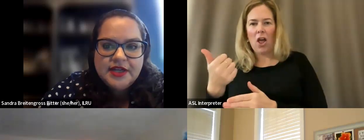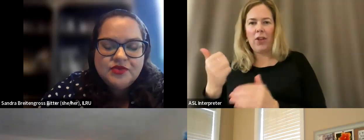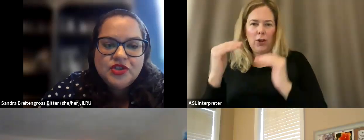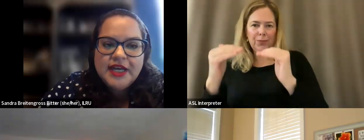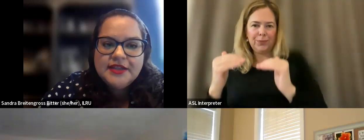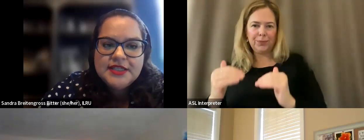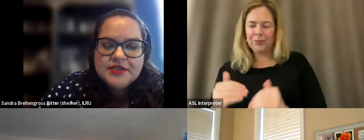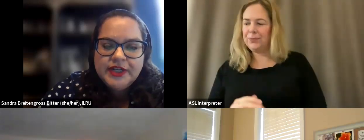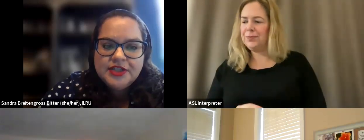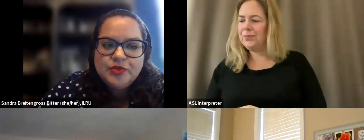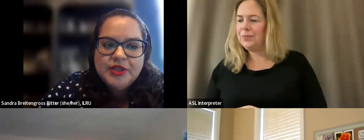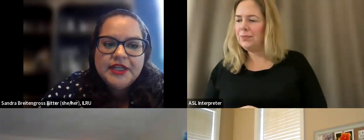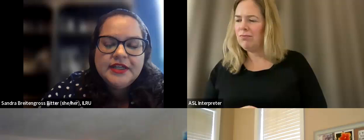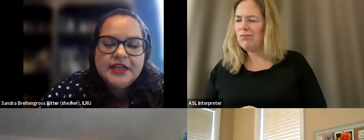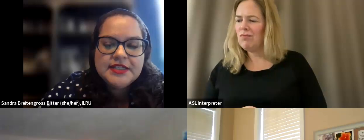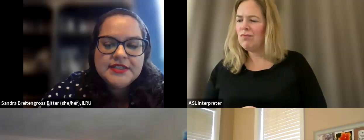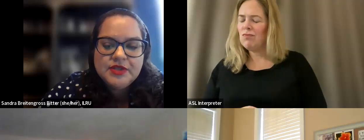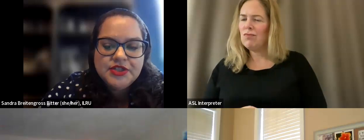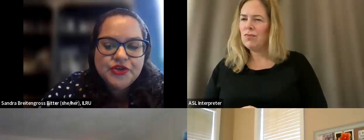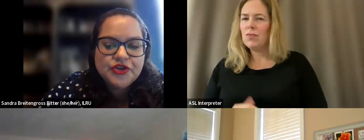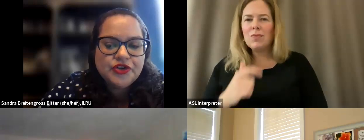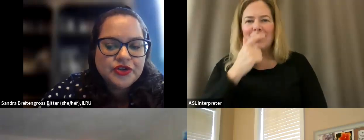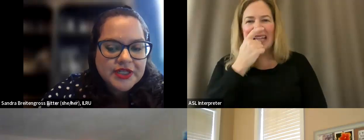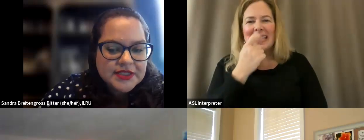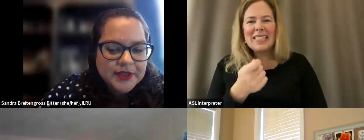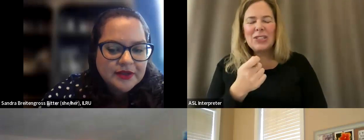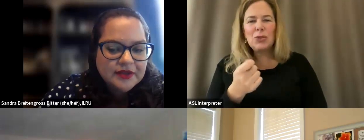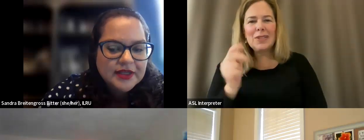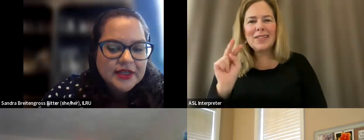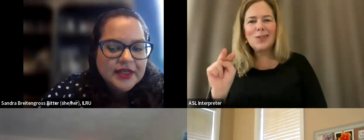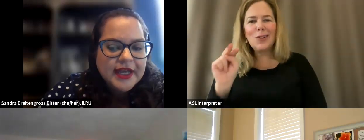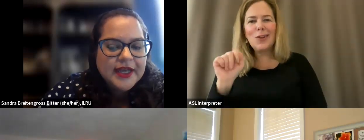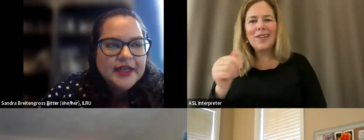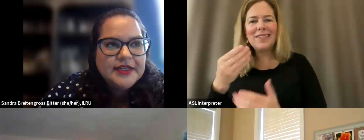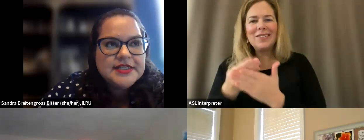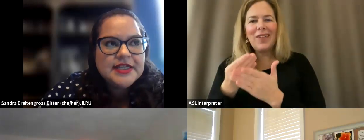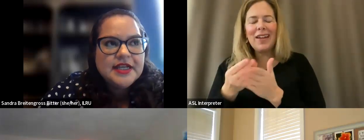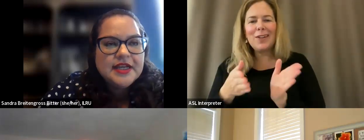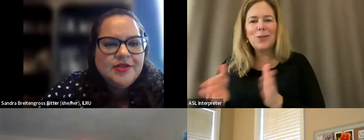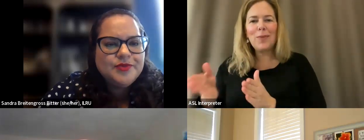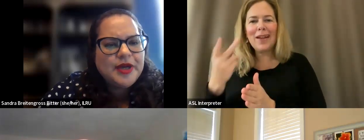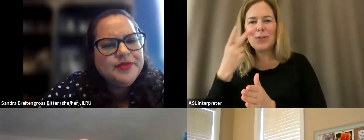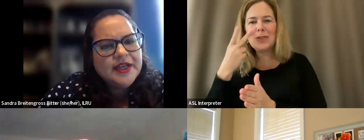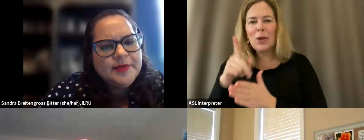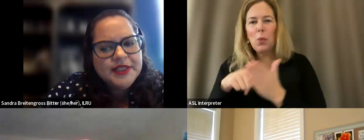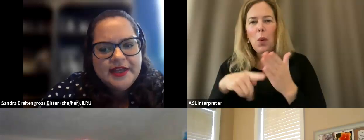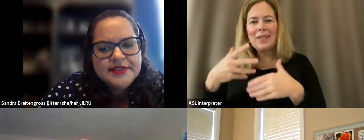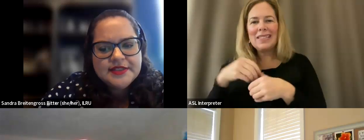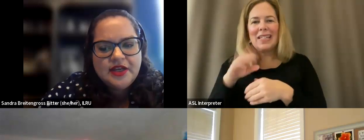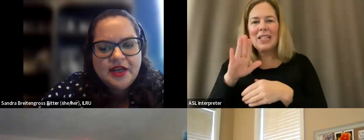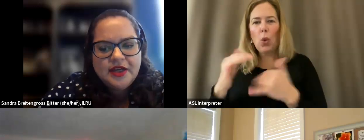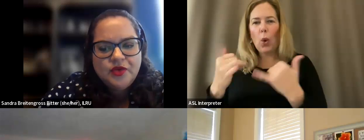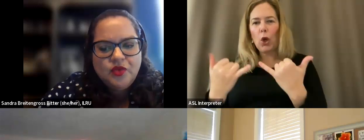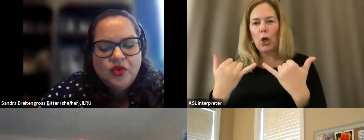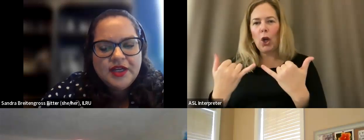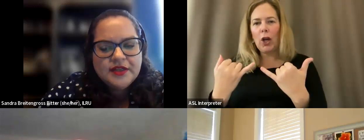interesting to kind of look at this financial plan to see what's in your current SPIL and kind of bump that up